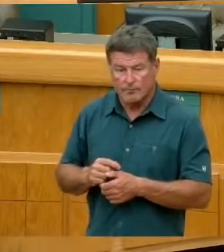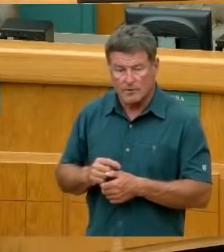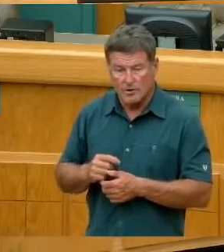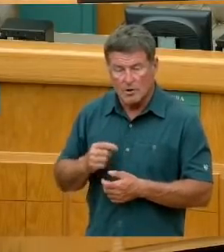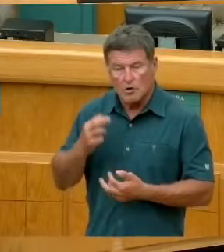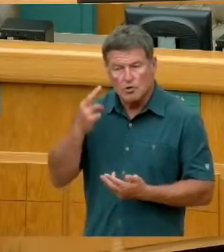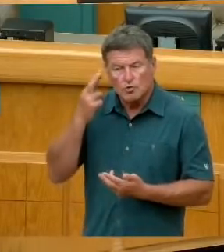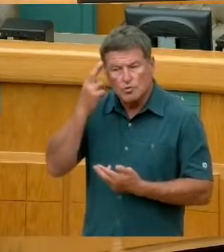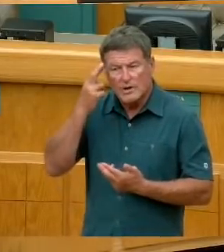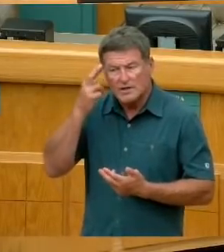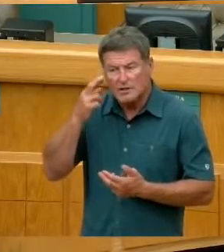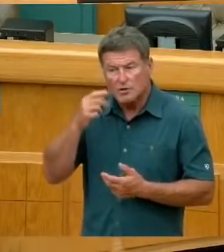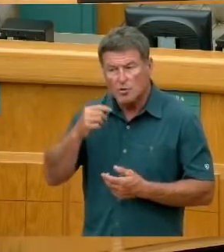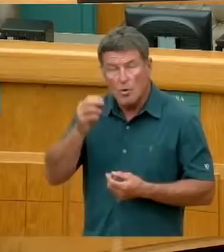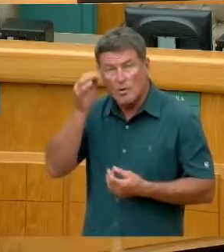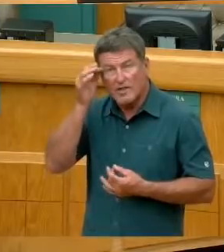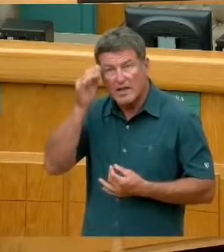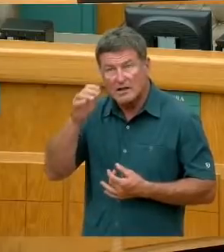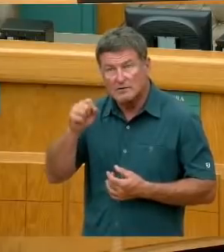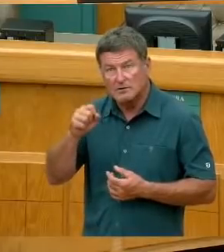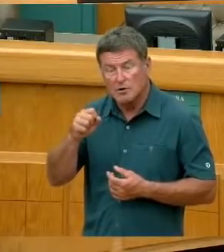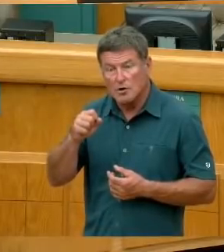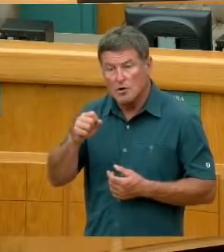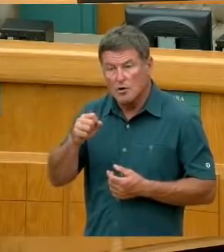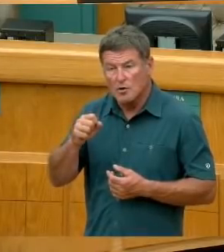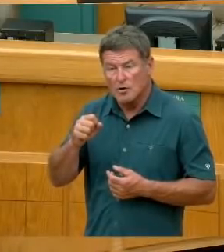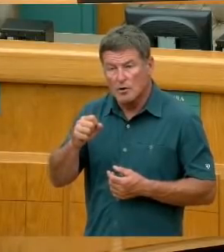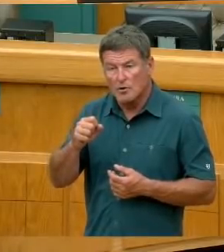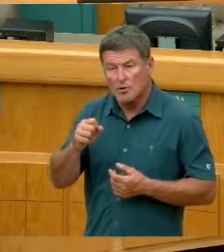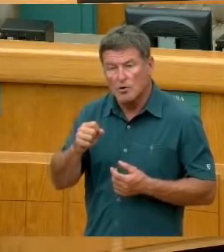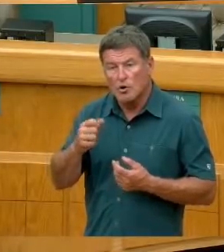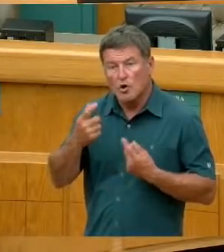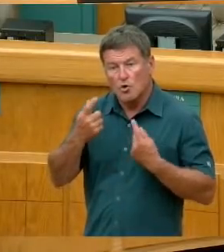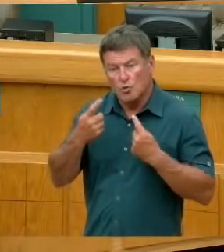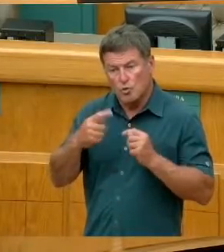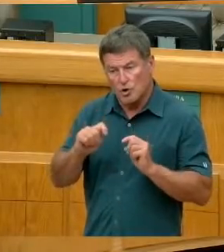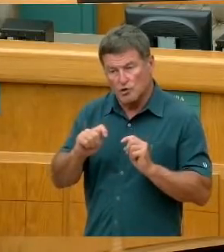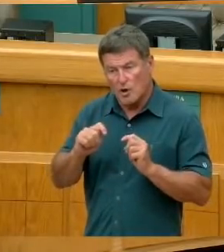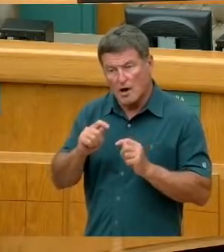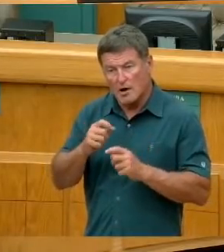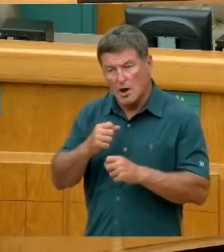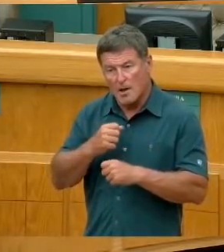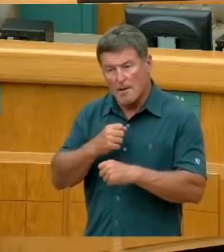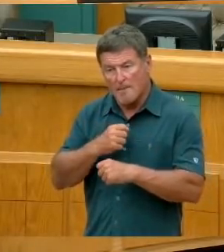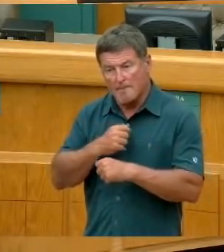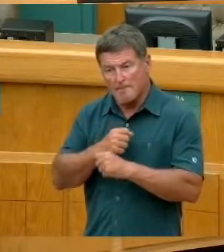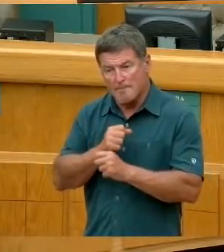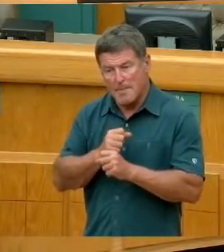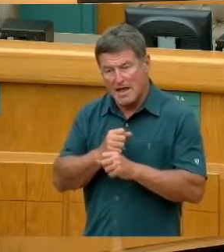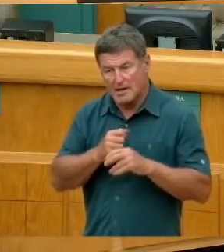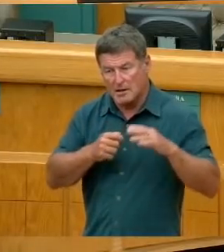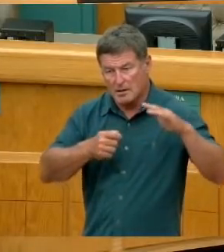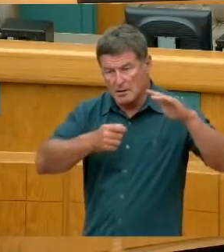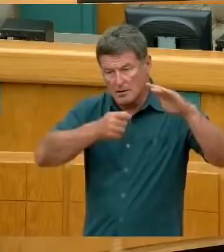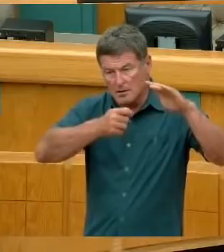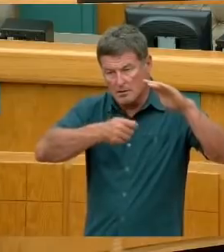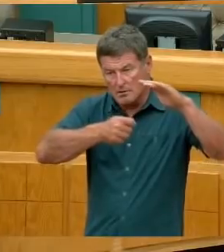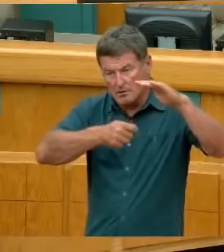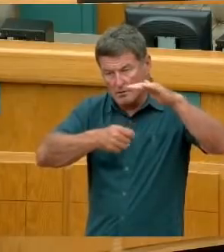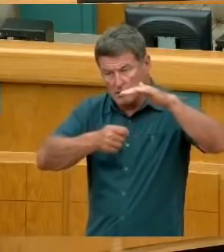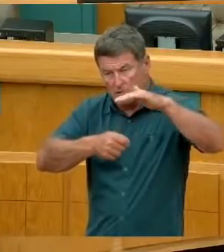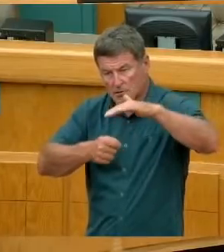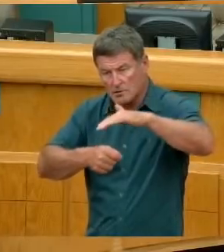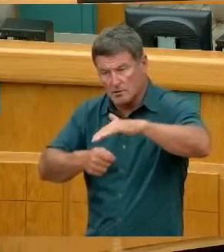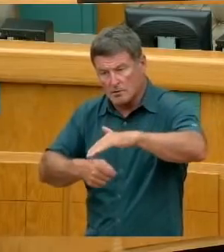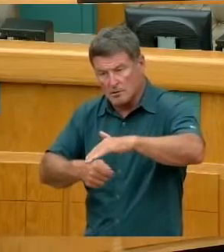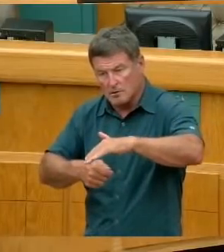of the reasoning and the rationale behind what we're thinking is because we are trying to create an